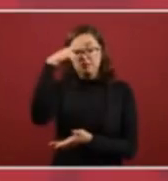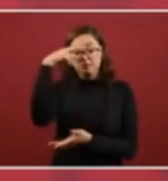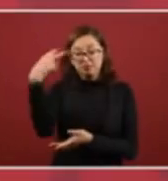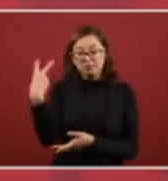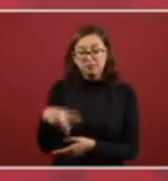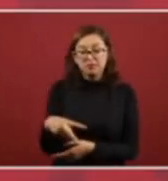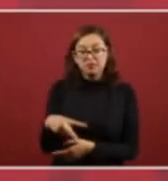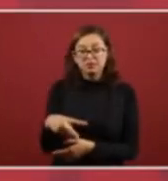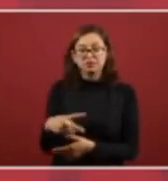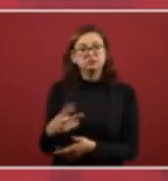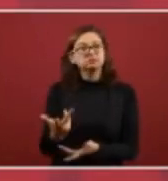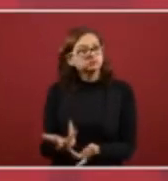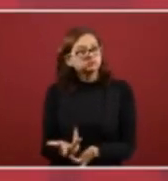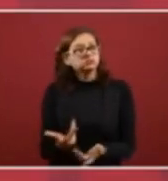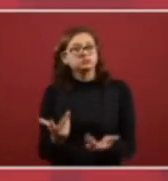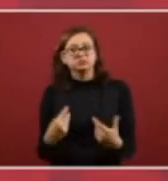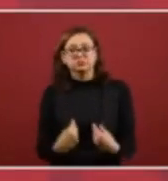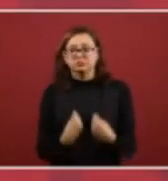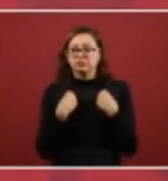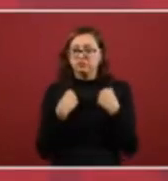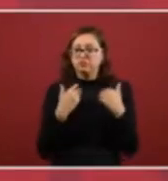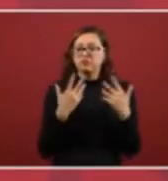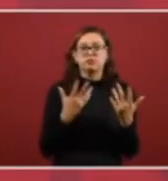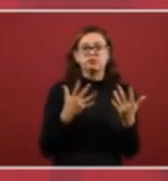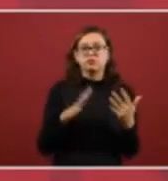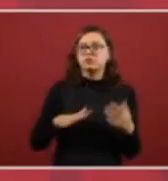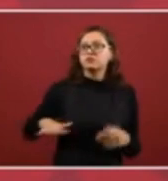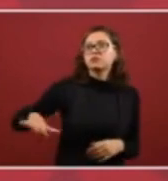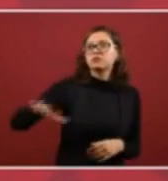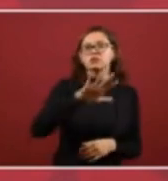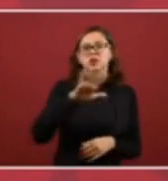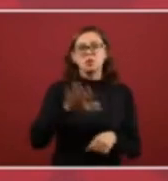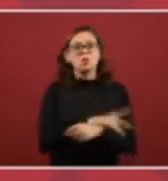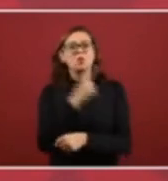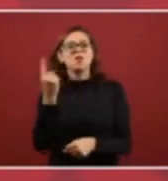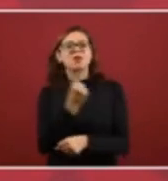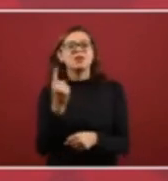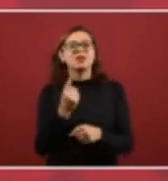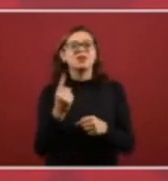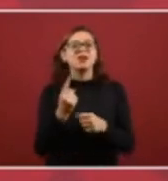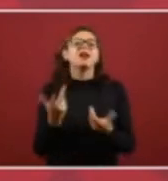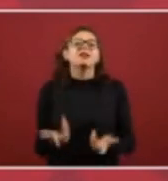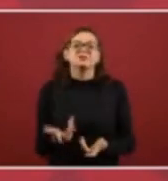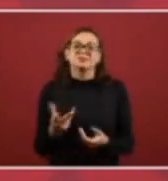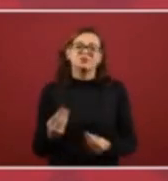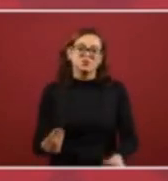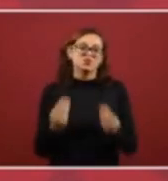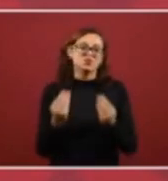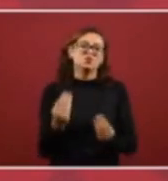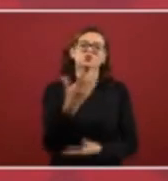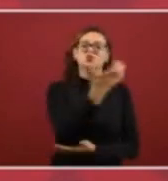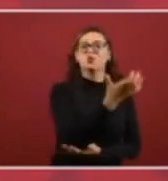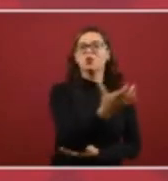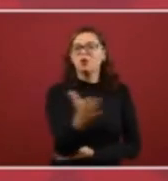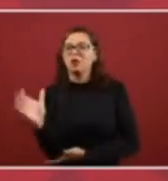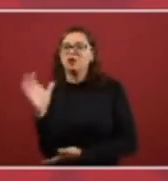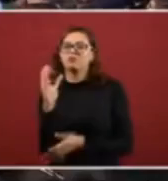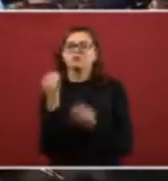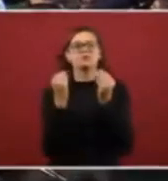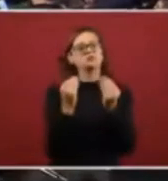And it could give us life because more than half of its territory is rural.